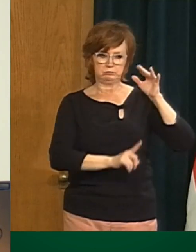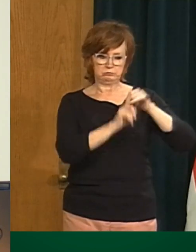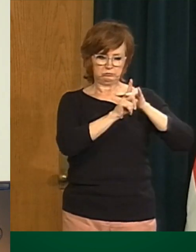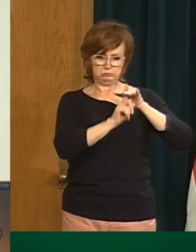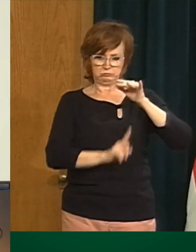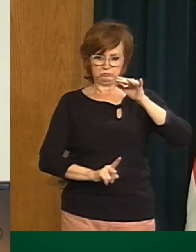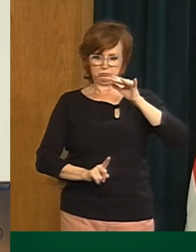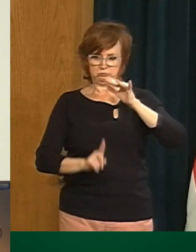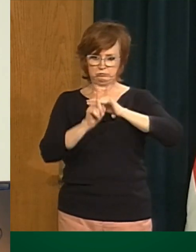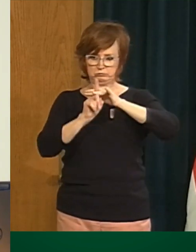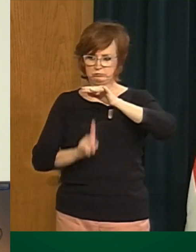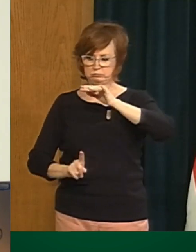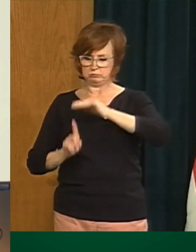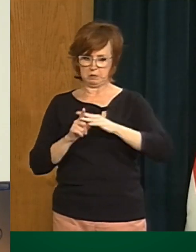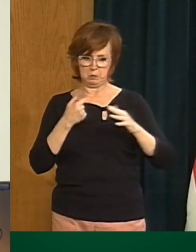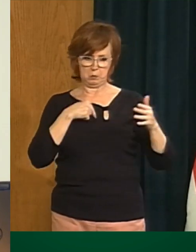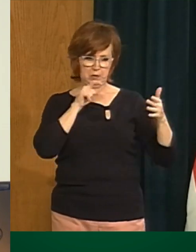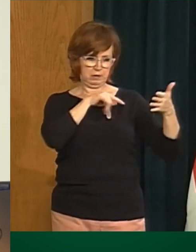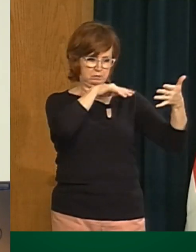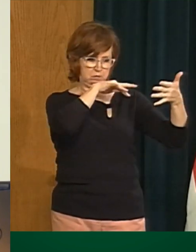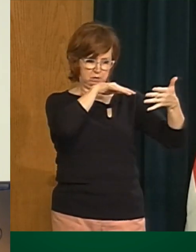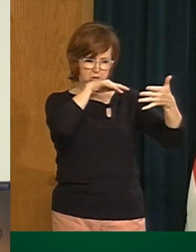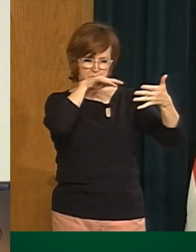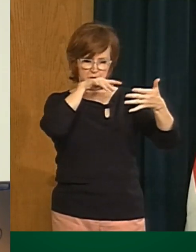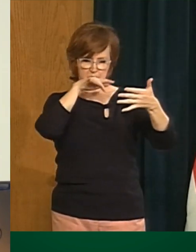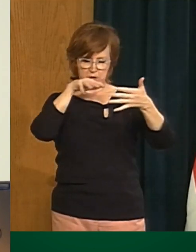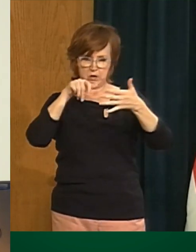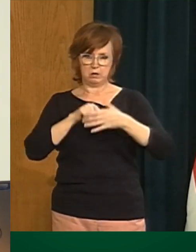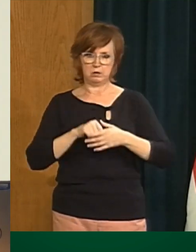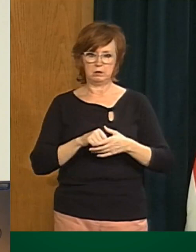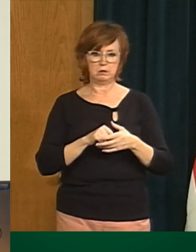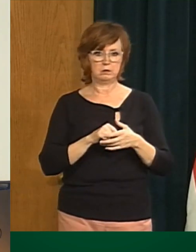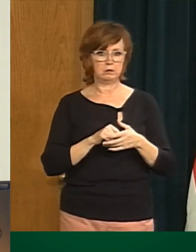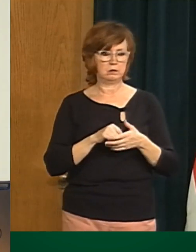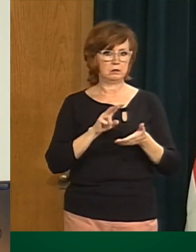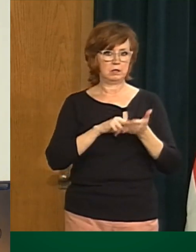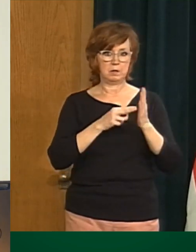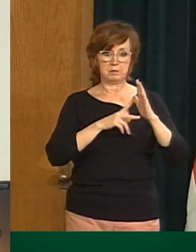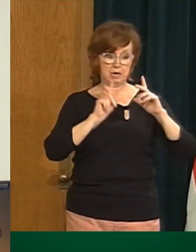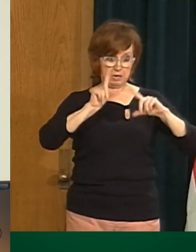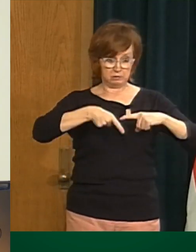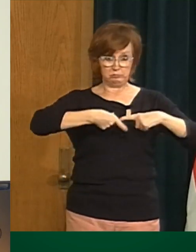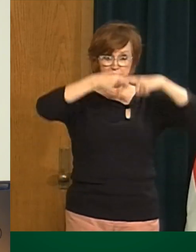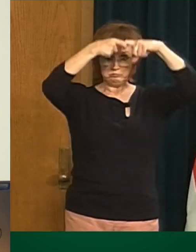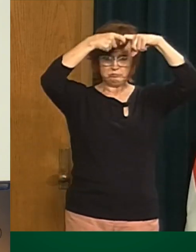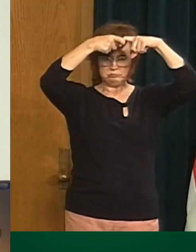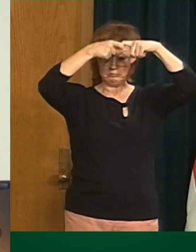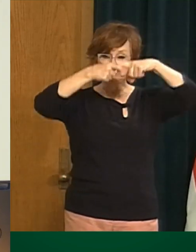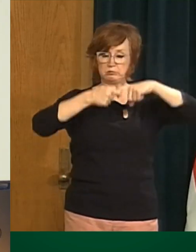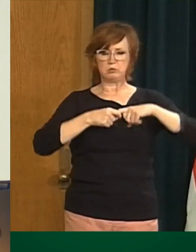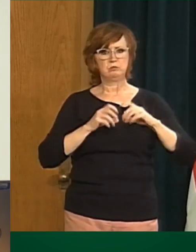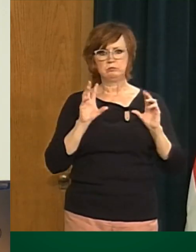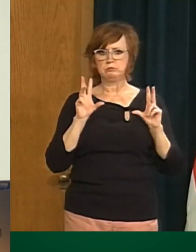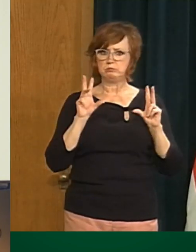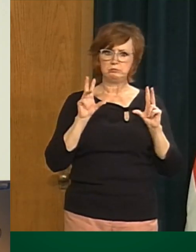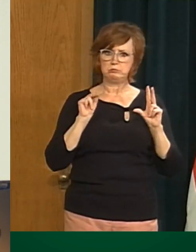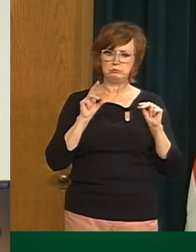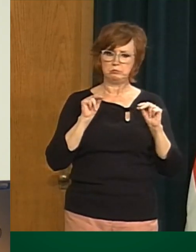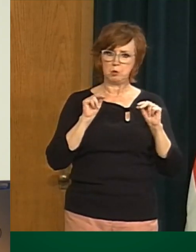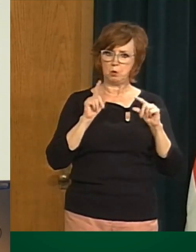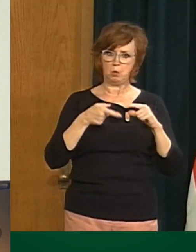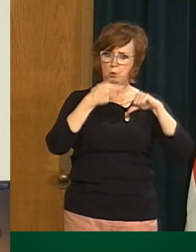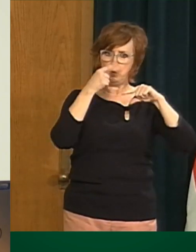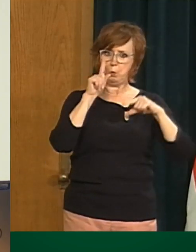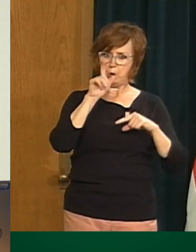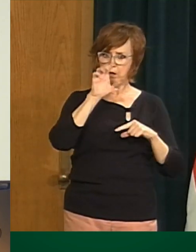It may not always mean ramping back things entirely throughout the province. It may mean ramping things back